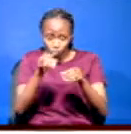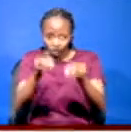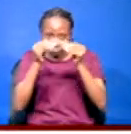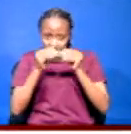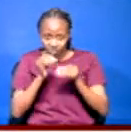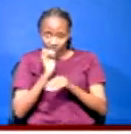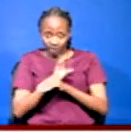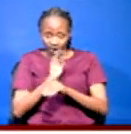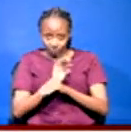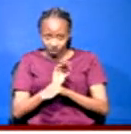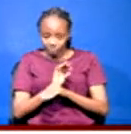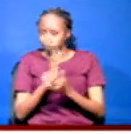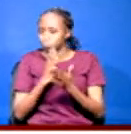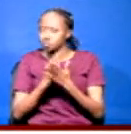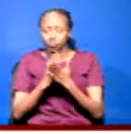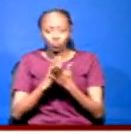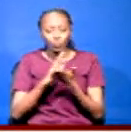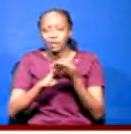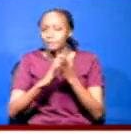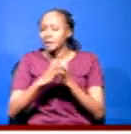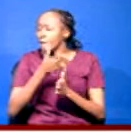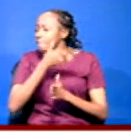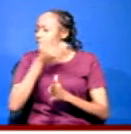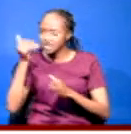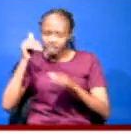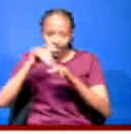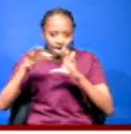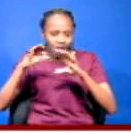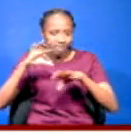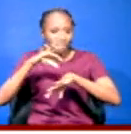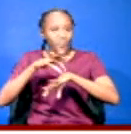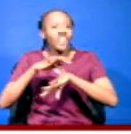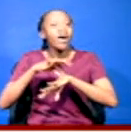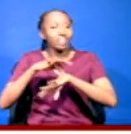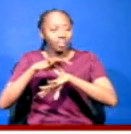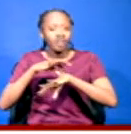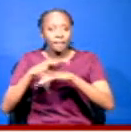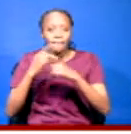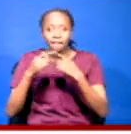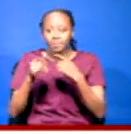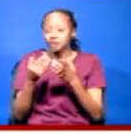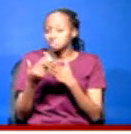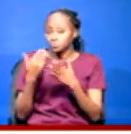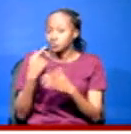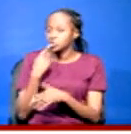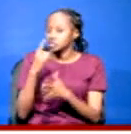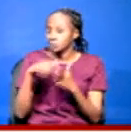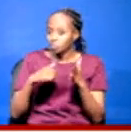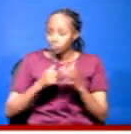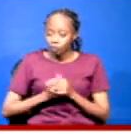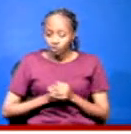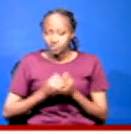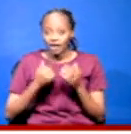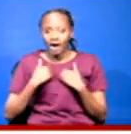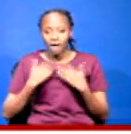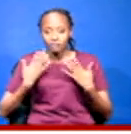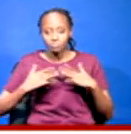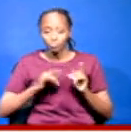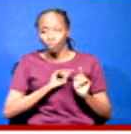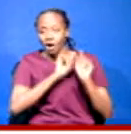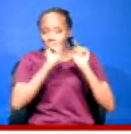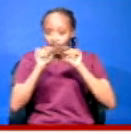one of the best anywhere on earth. As I said, we have already got people coming to Kenya for